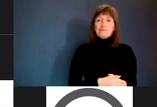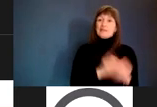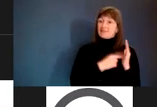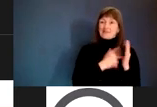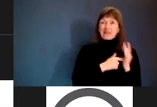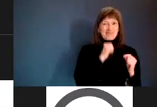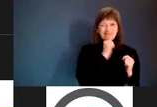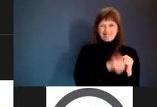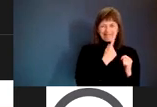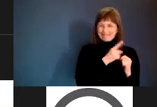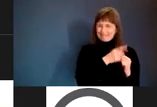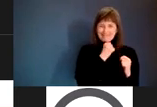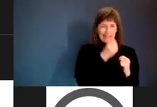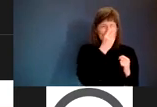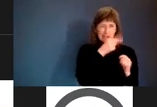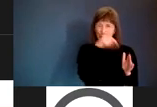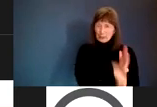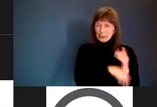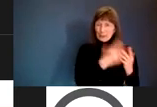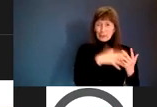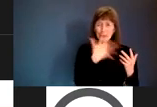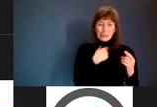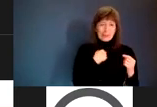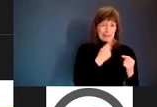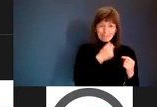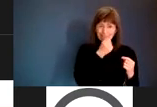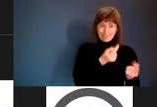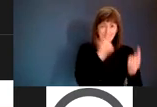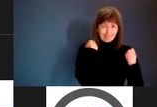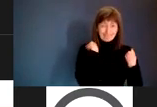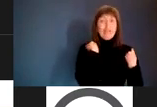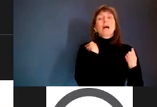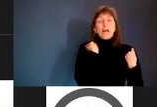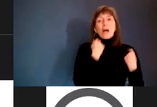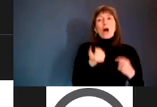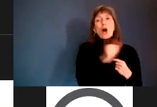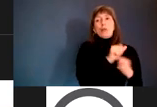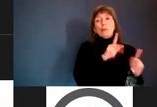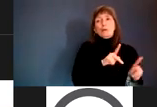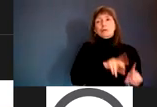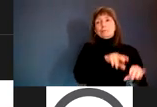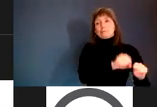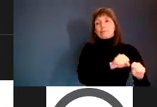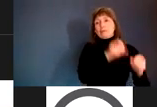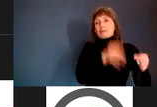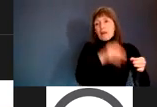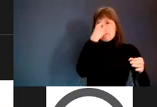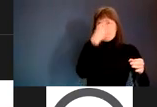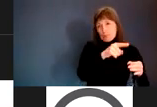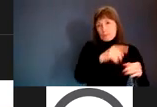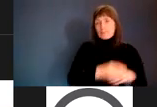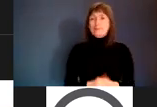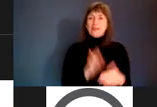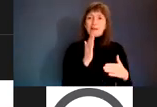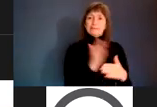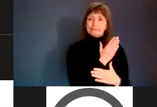be reassessed, but as we touched on, adults that are declared have those safe service plans consistently reviewed to ensure that